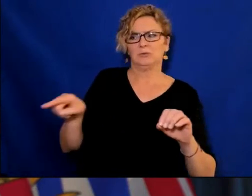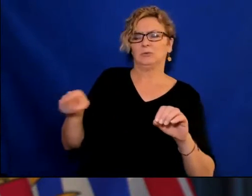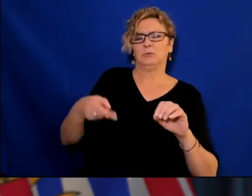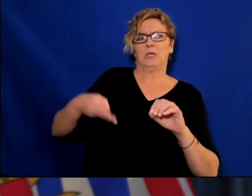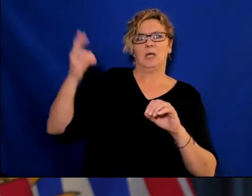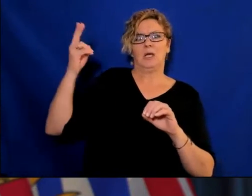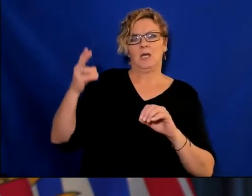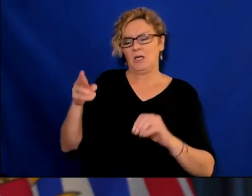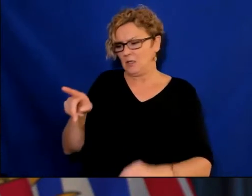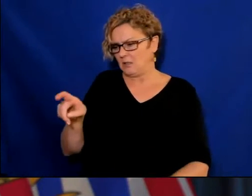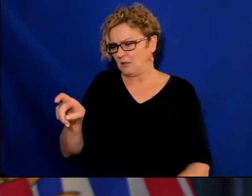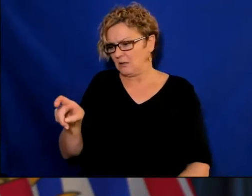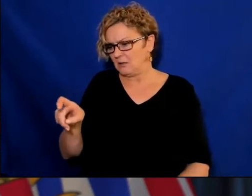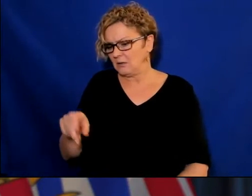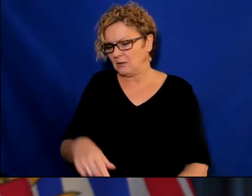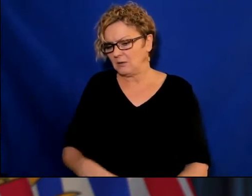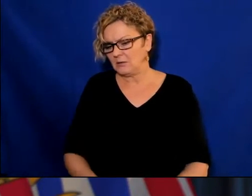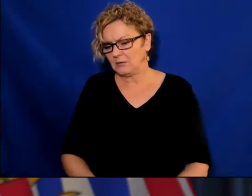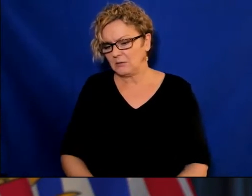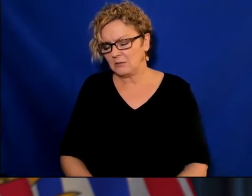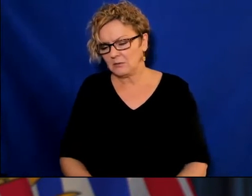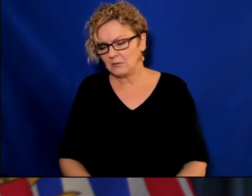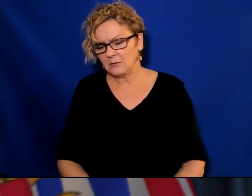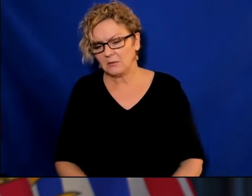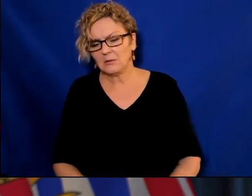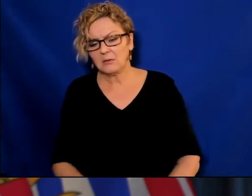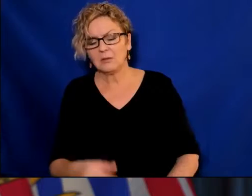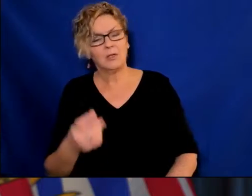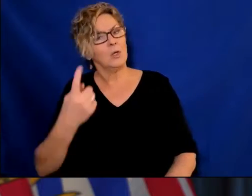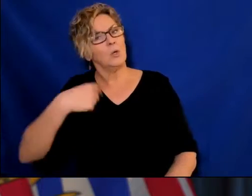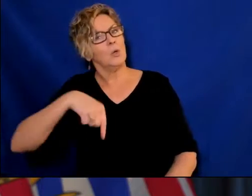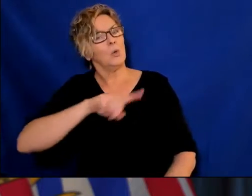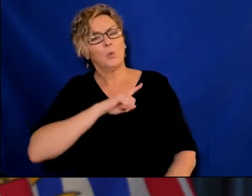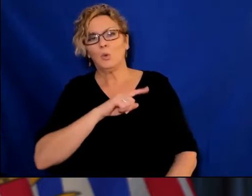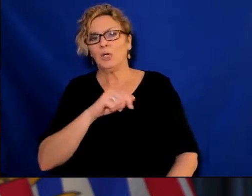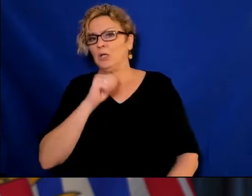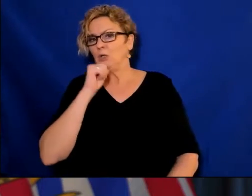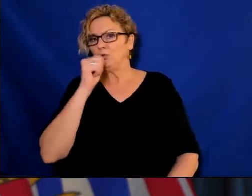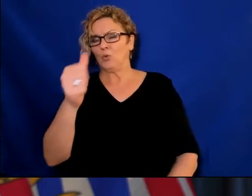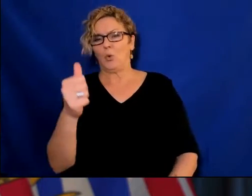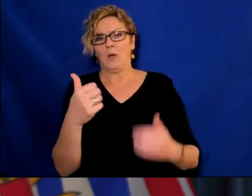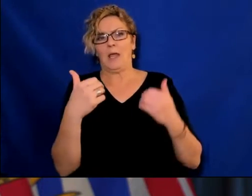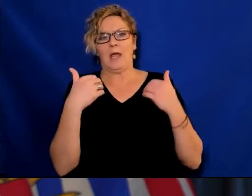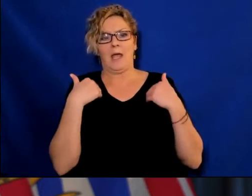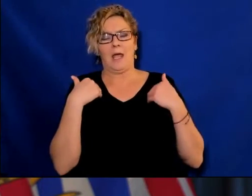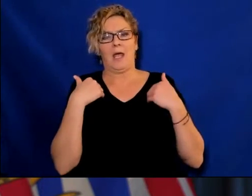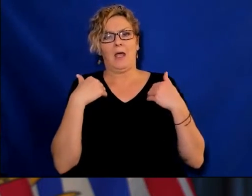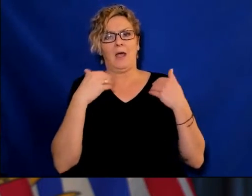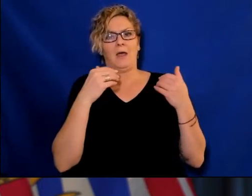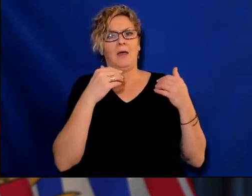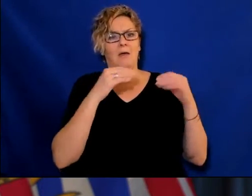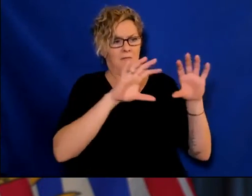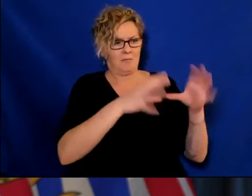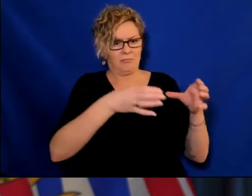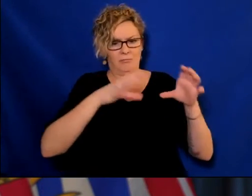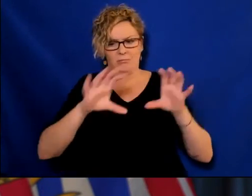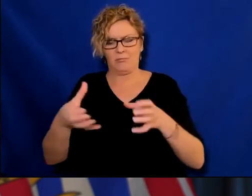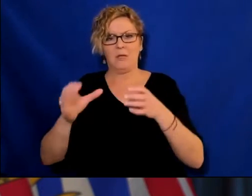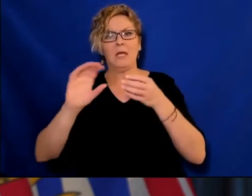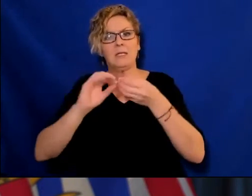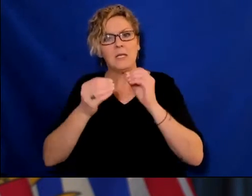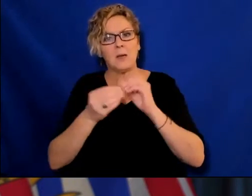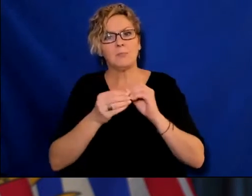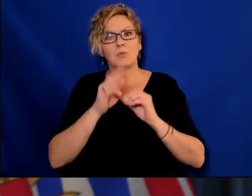actually have rates by ethnicity of disease. So I can't answer that question with data. What we